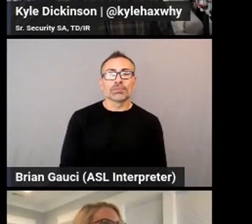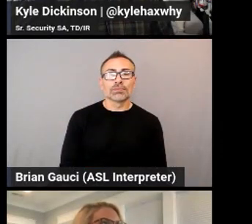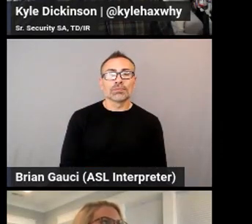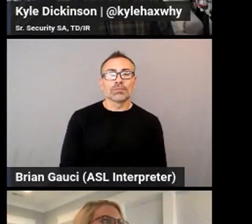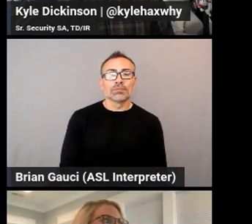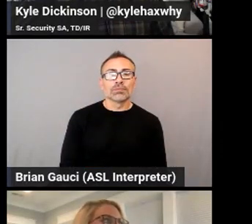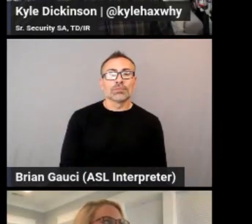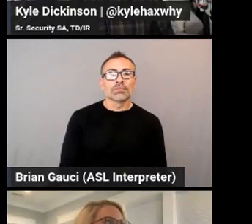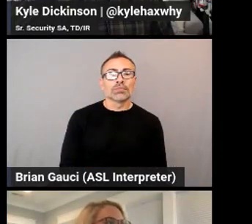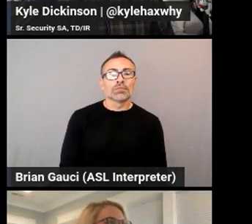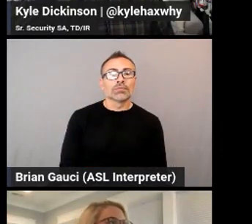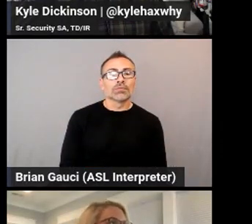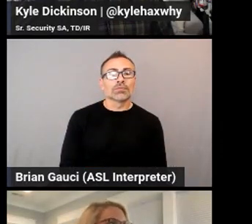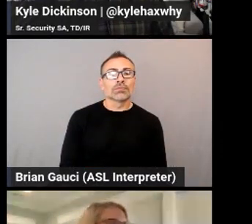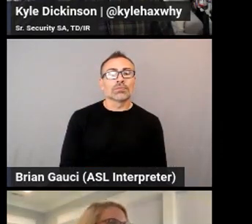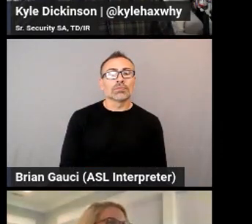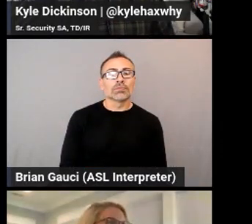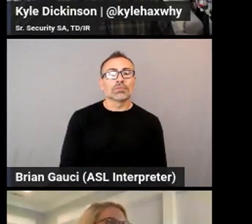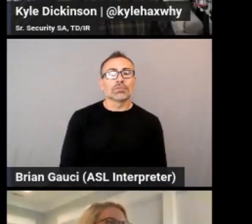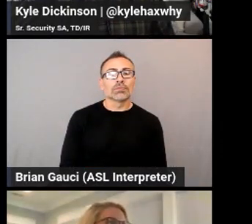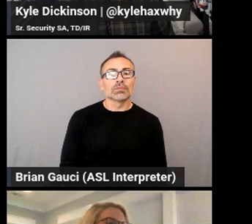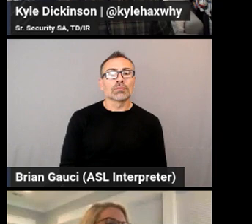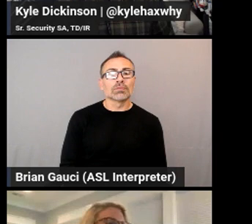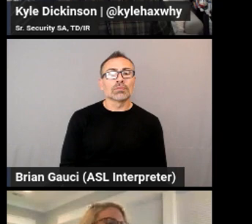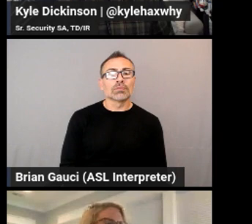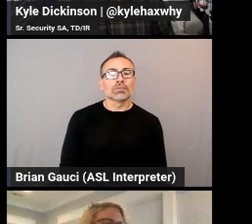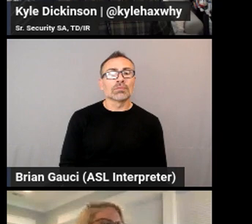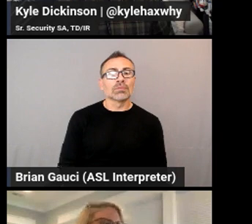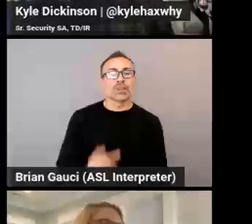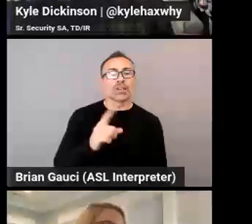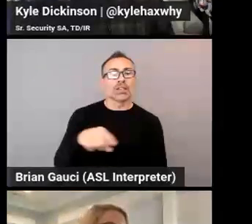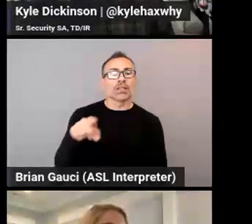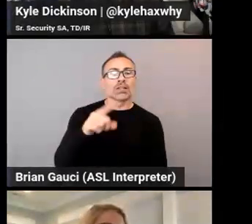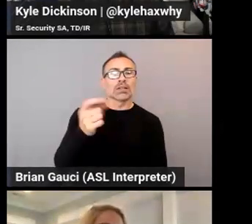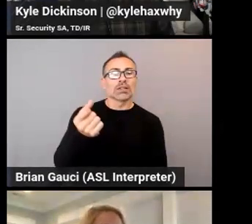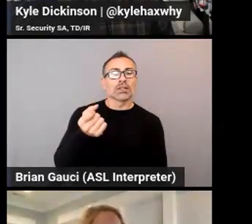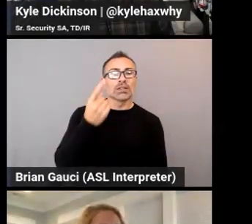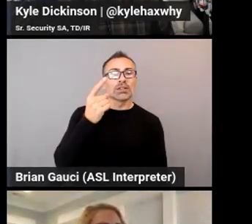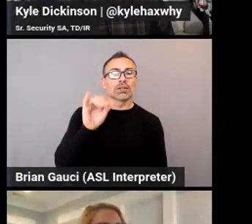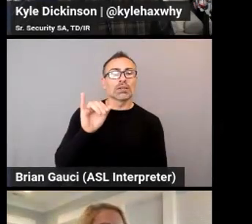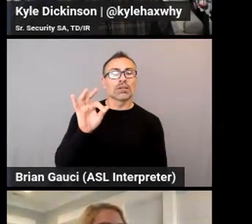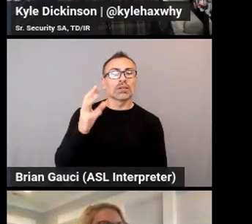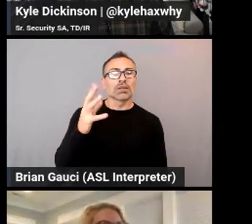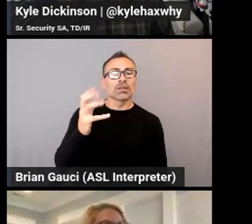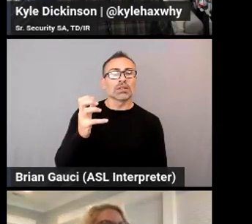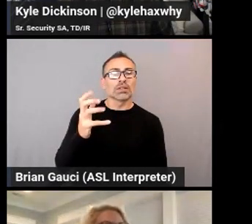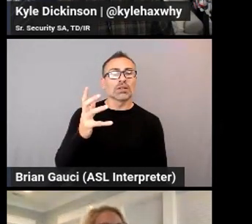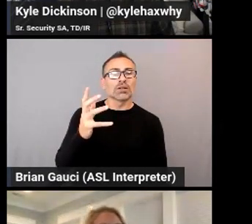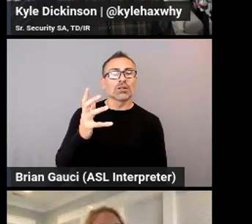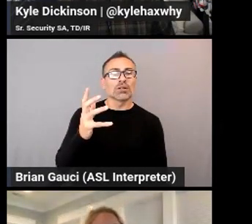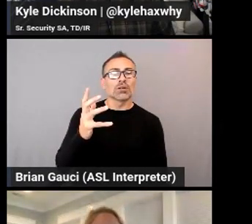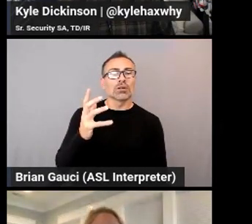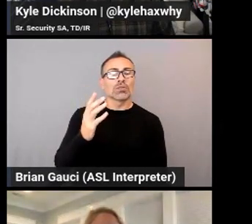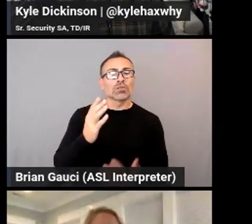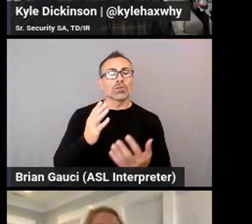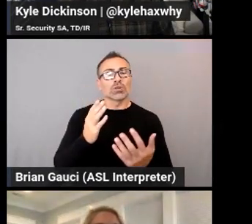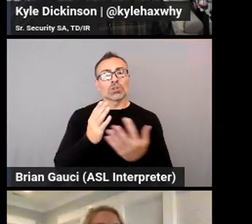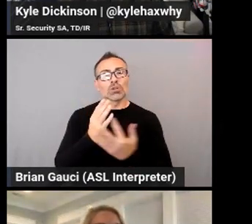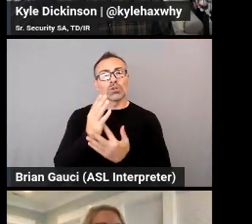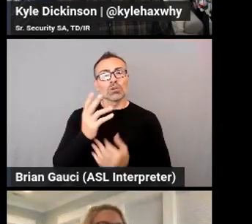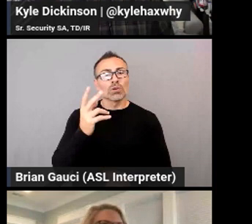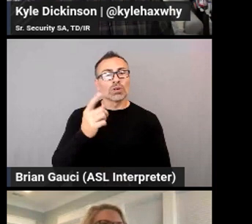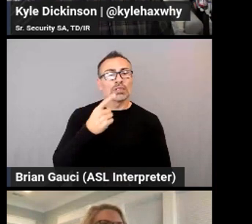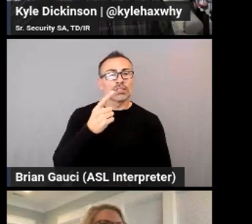Then from there, you can understand, if you wanted to go through and say, okay, we have these